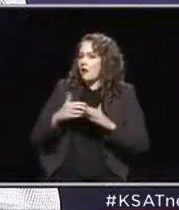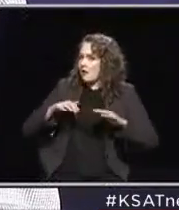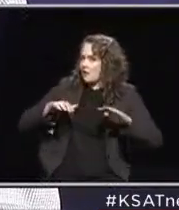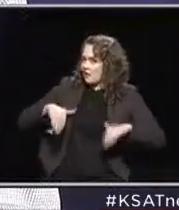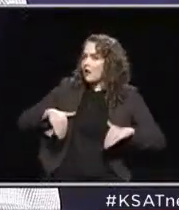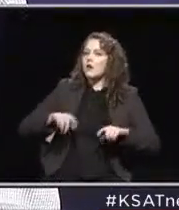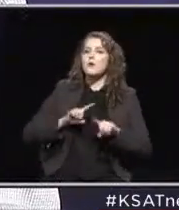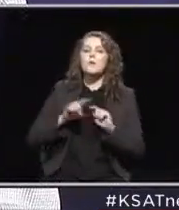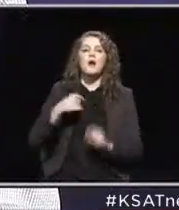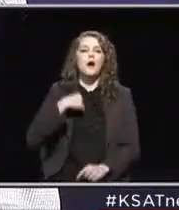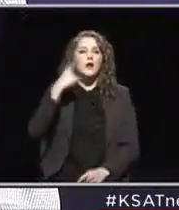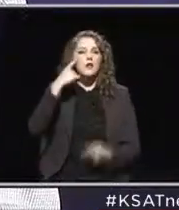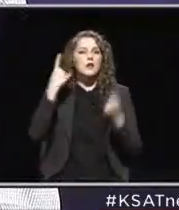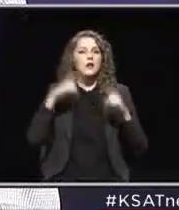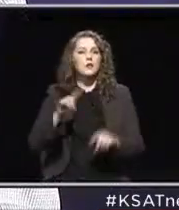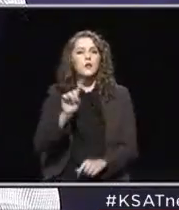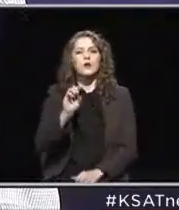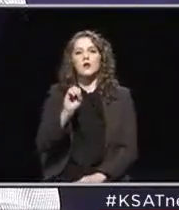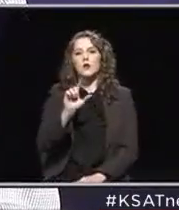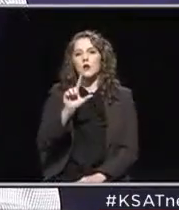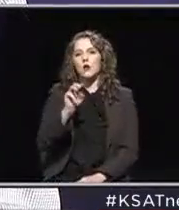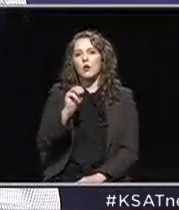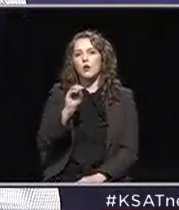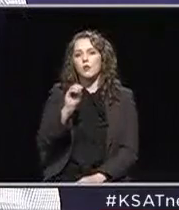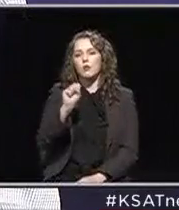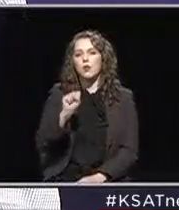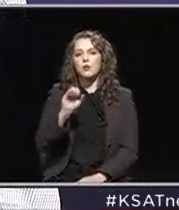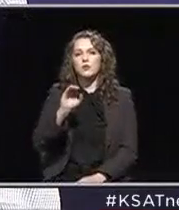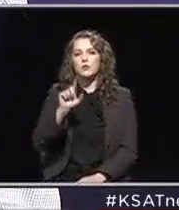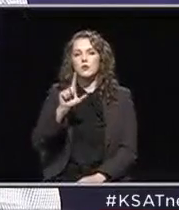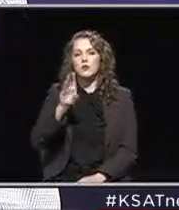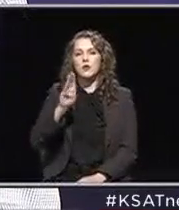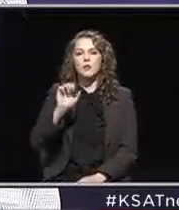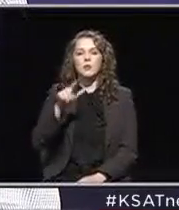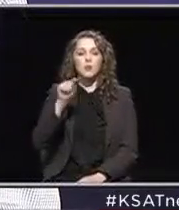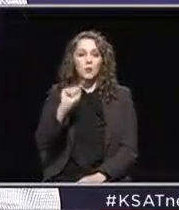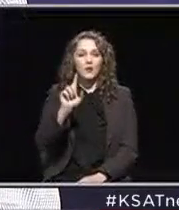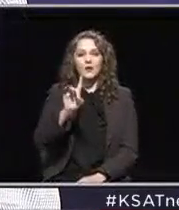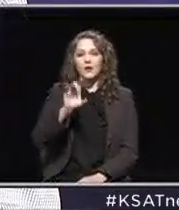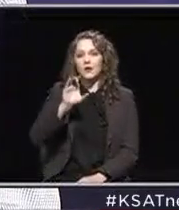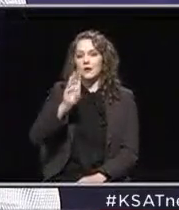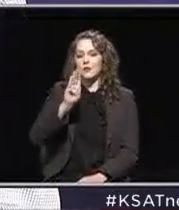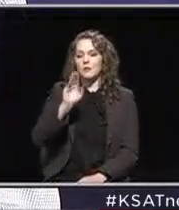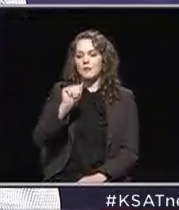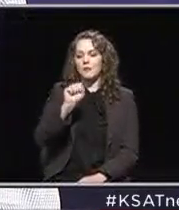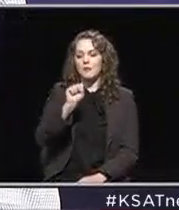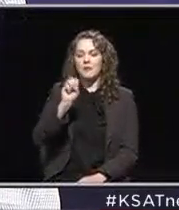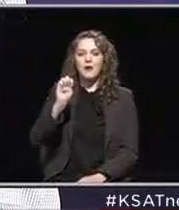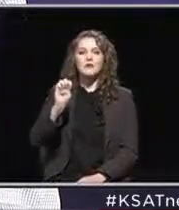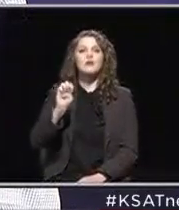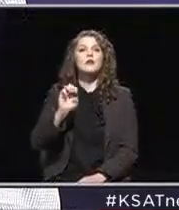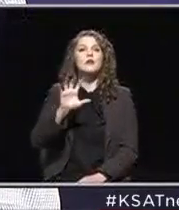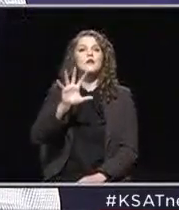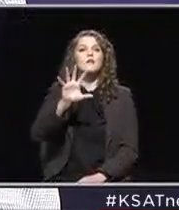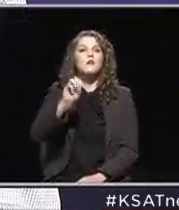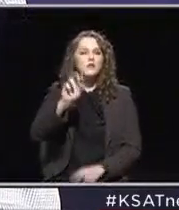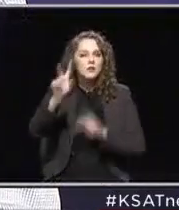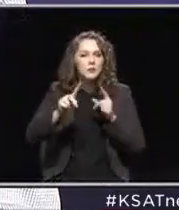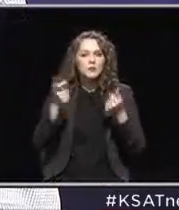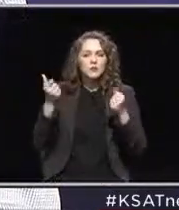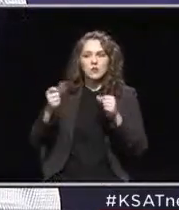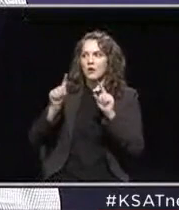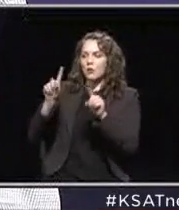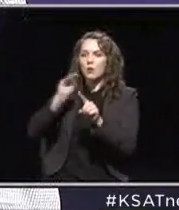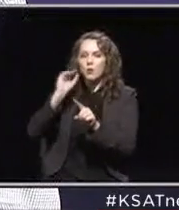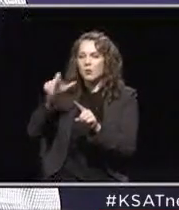but I believe it happened at the Almas Club Apartments on 800 Bassey, that some 50 people were locked out of their apartments, and